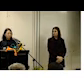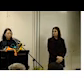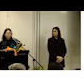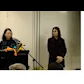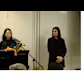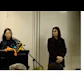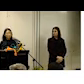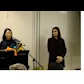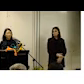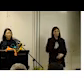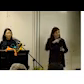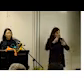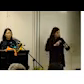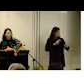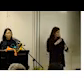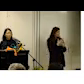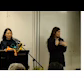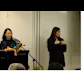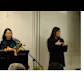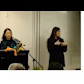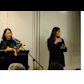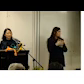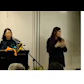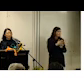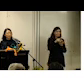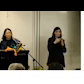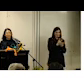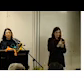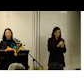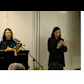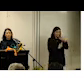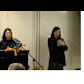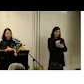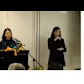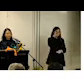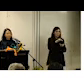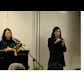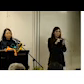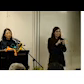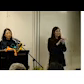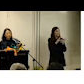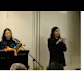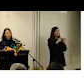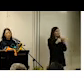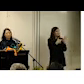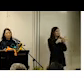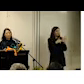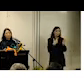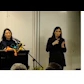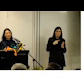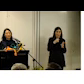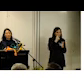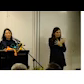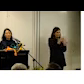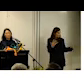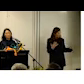hyperexcitation. So our research question was at the time, if epilepsy is caused purely by the loss of inhibition, why do we see such a diverse range